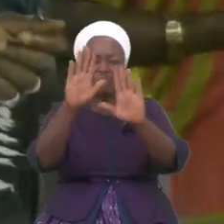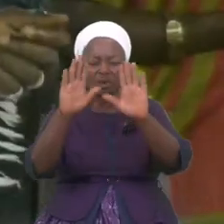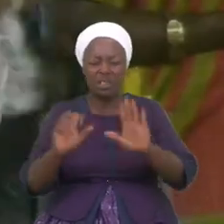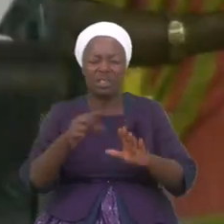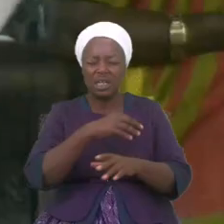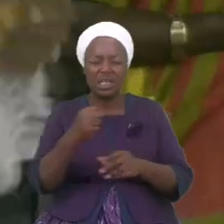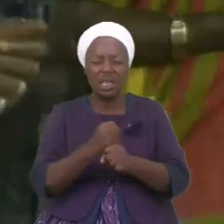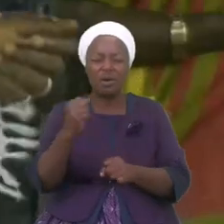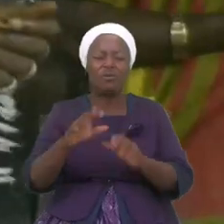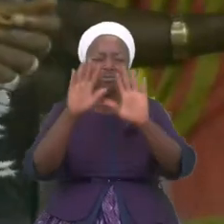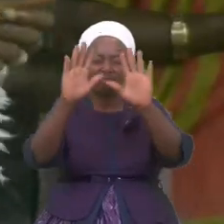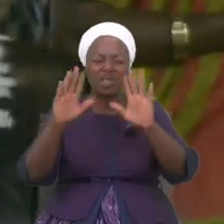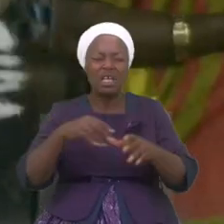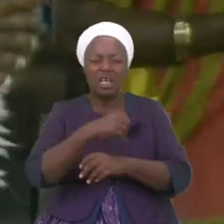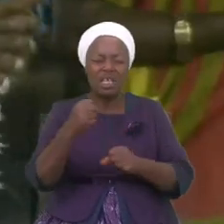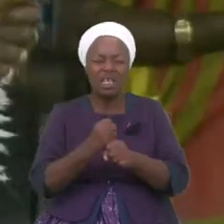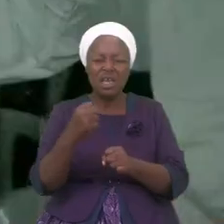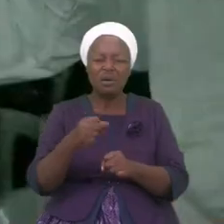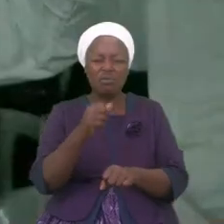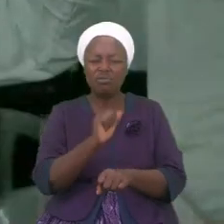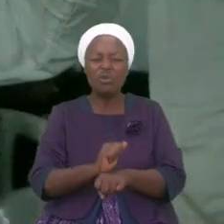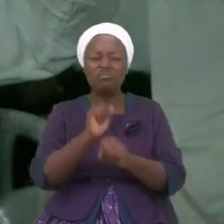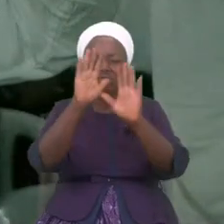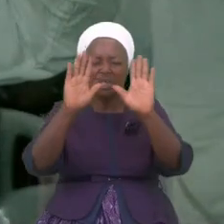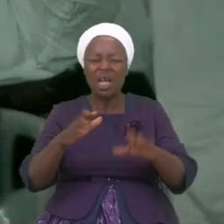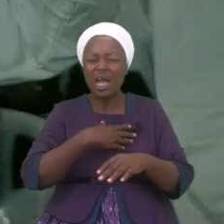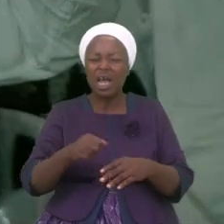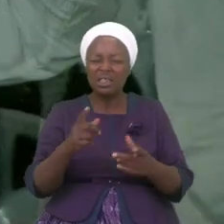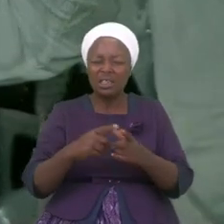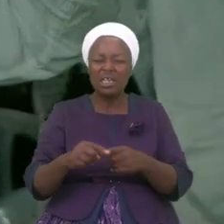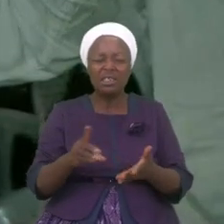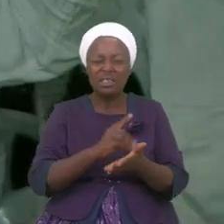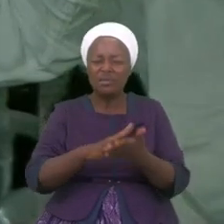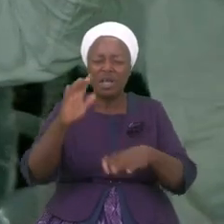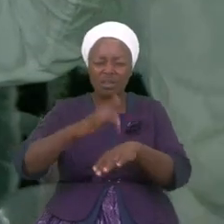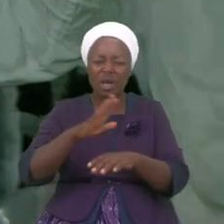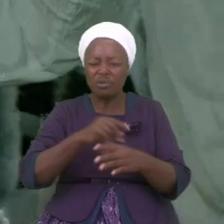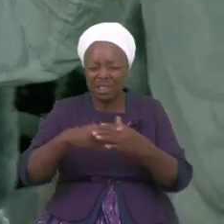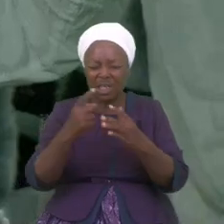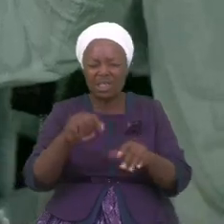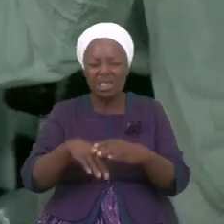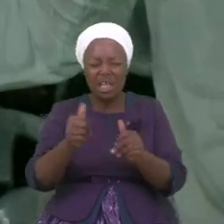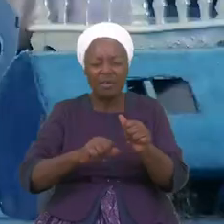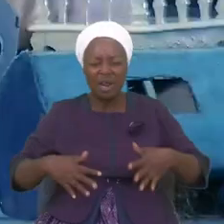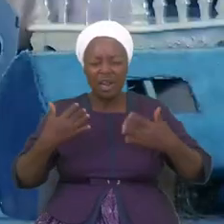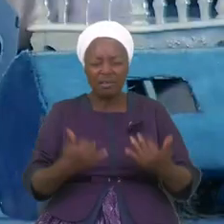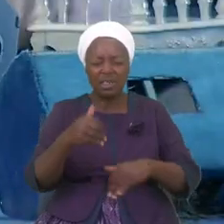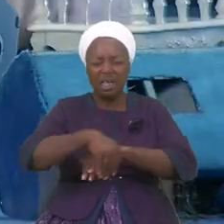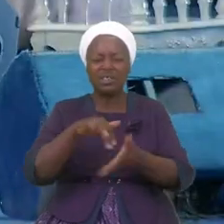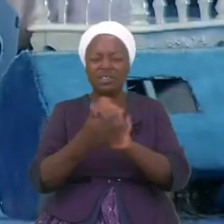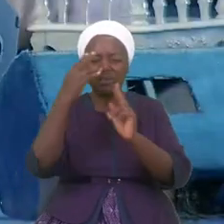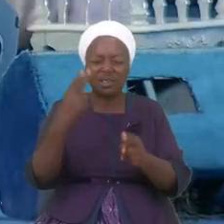of miracles, a year of divine touch, and you begin in every life tonight in Jesus'